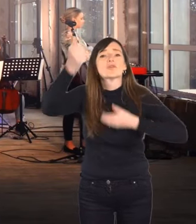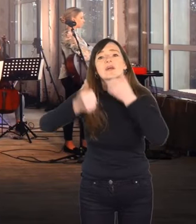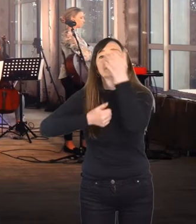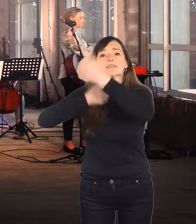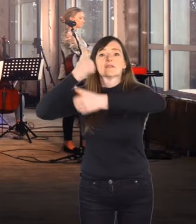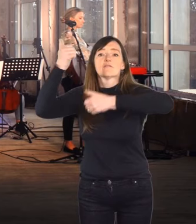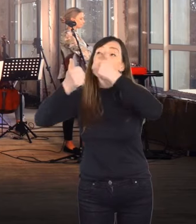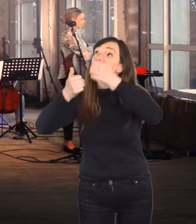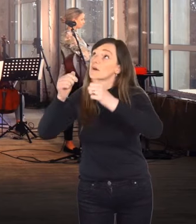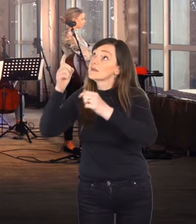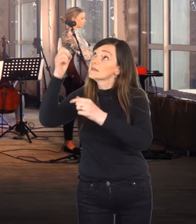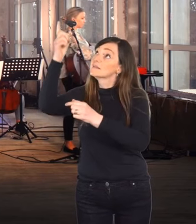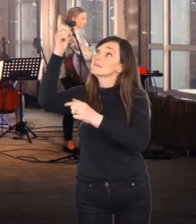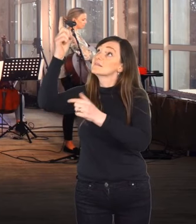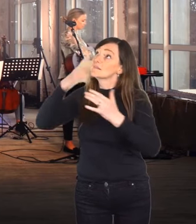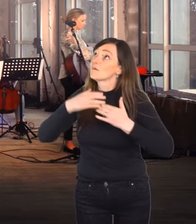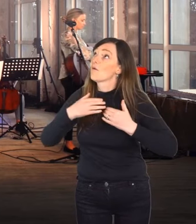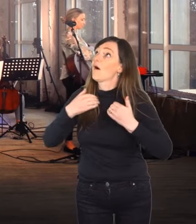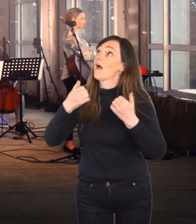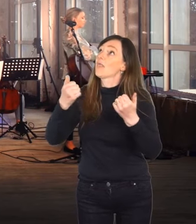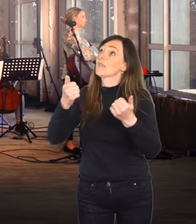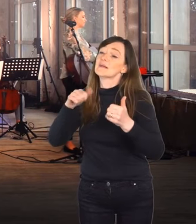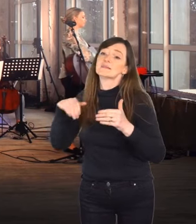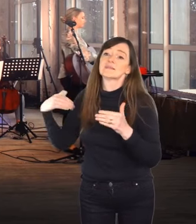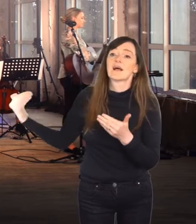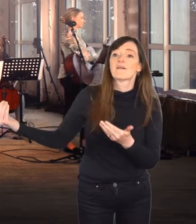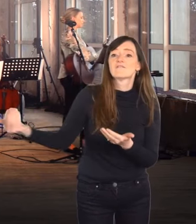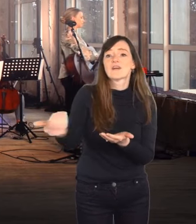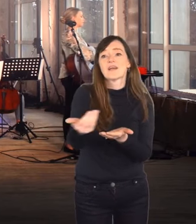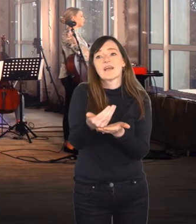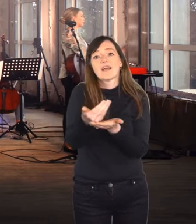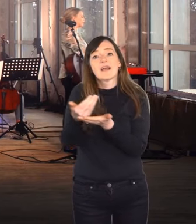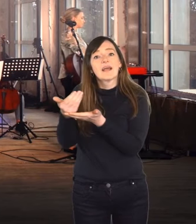soul, praise him, for he is my help and